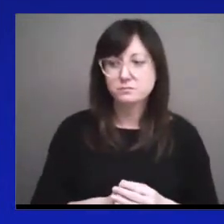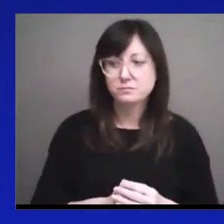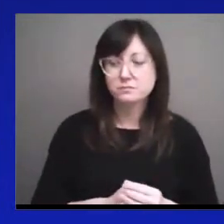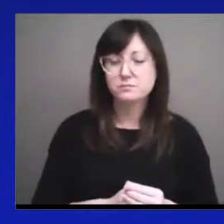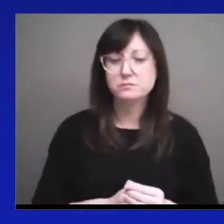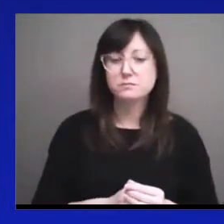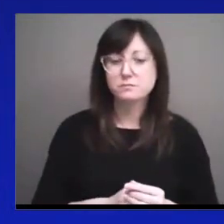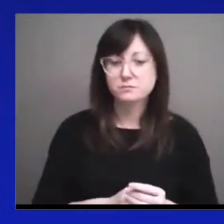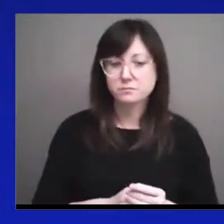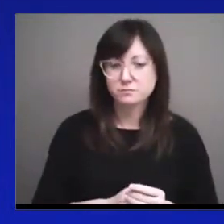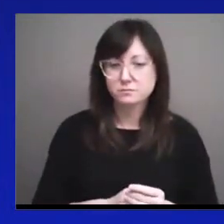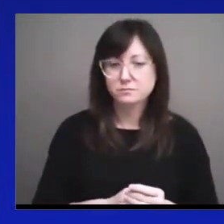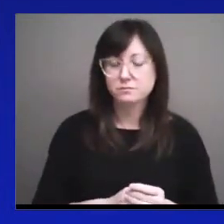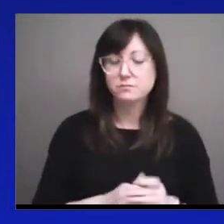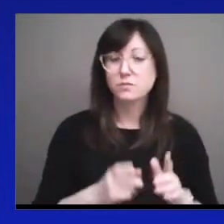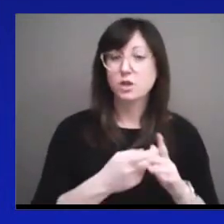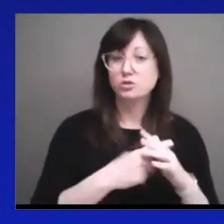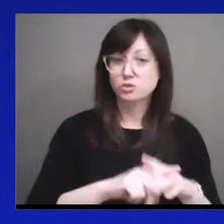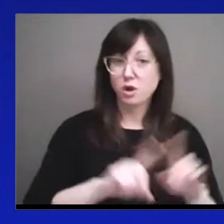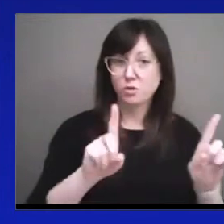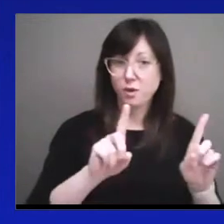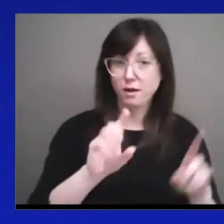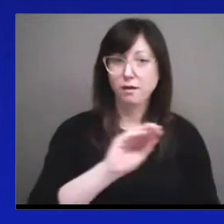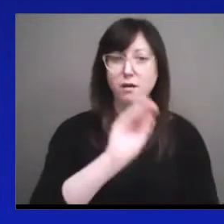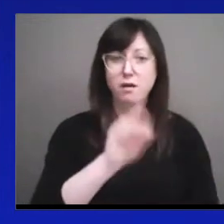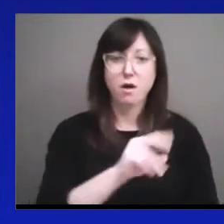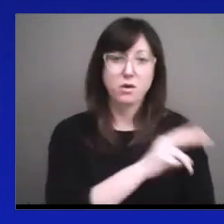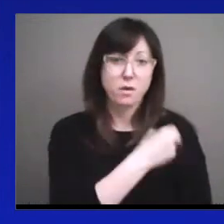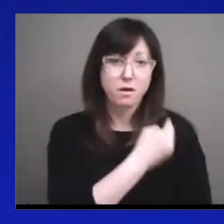at the clinic at the Ottawa Hospital.